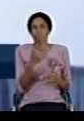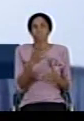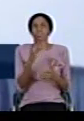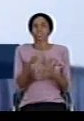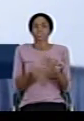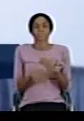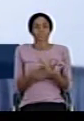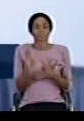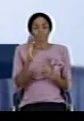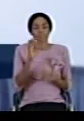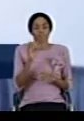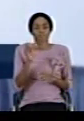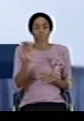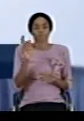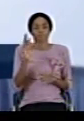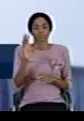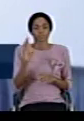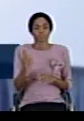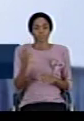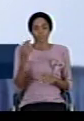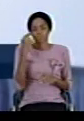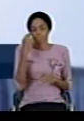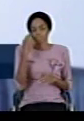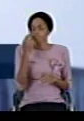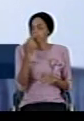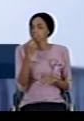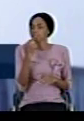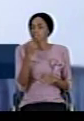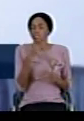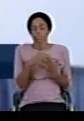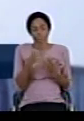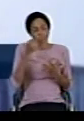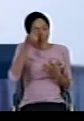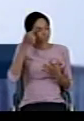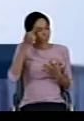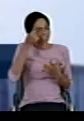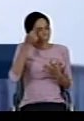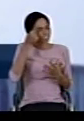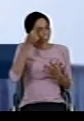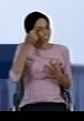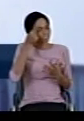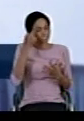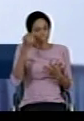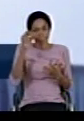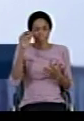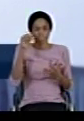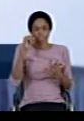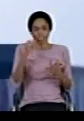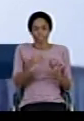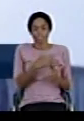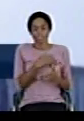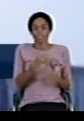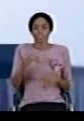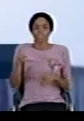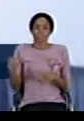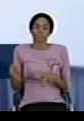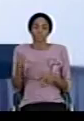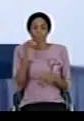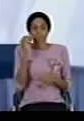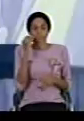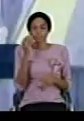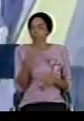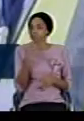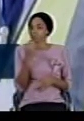board. My eye was so red and it was itching me. So I went back home. I told my